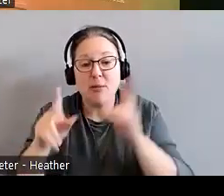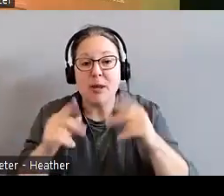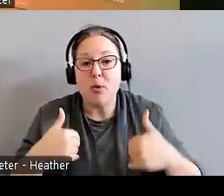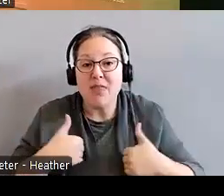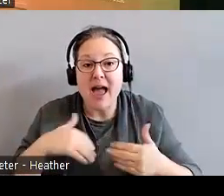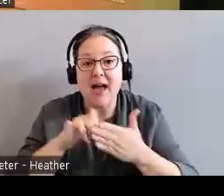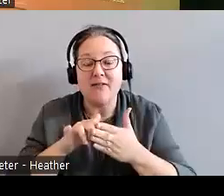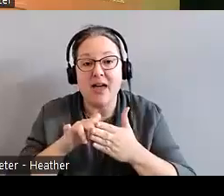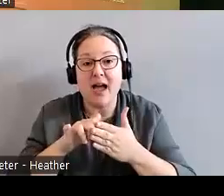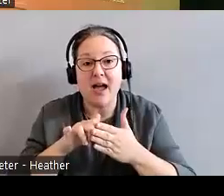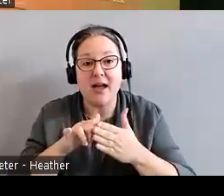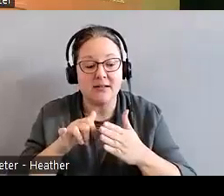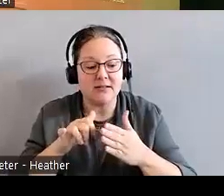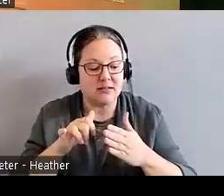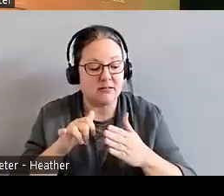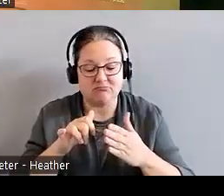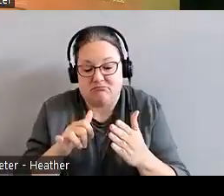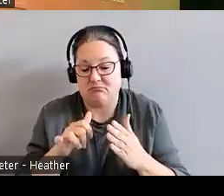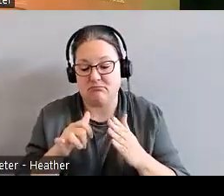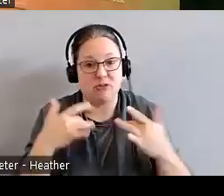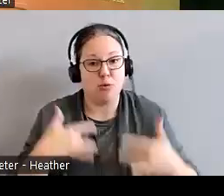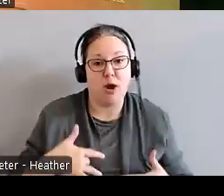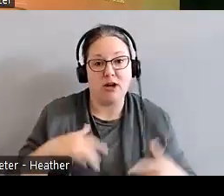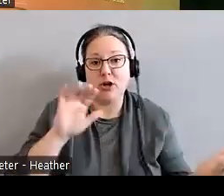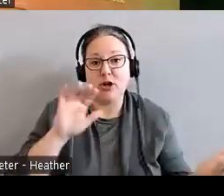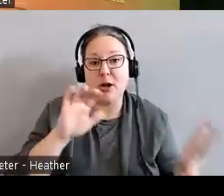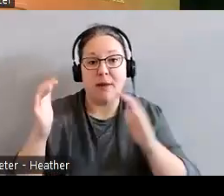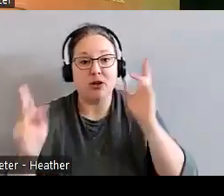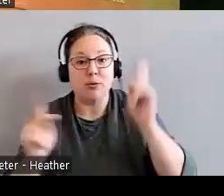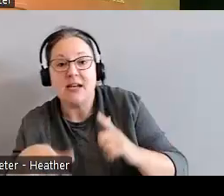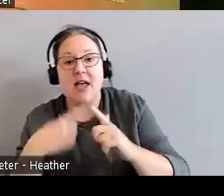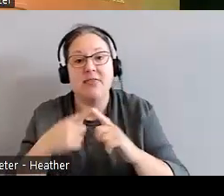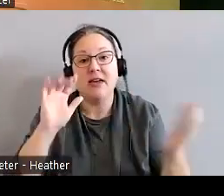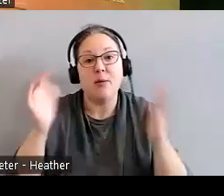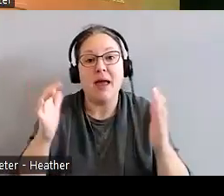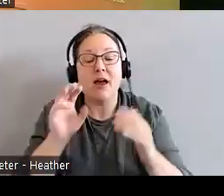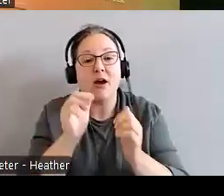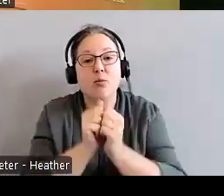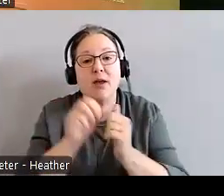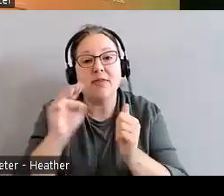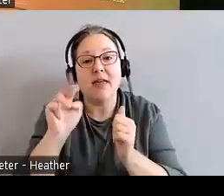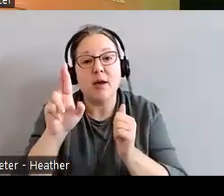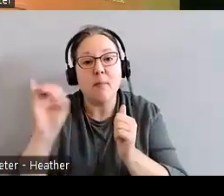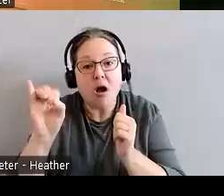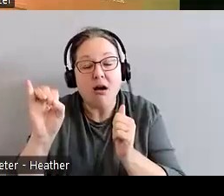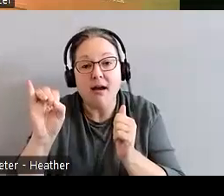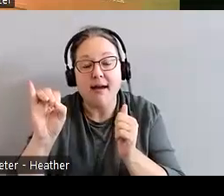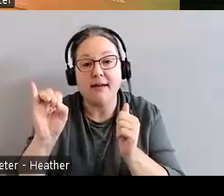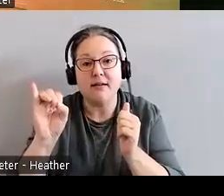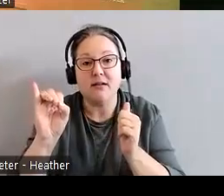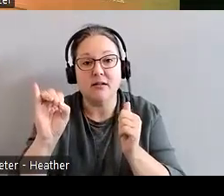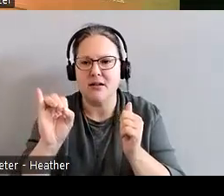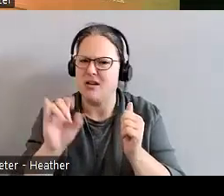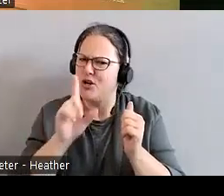depression versus people who didn't, and really compared to MRI. And that would have been really nail in